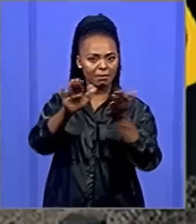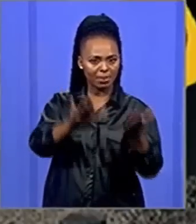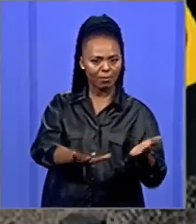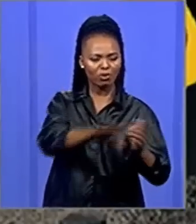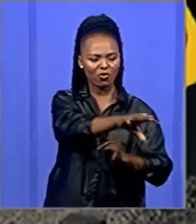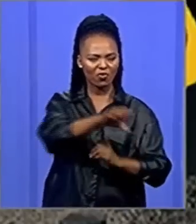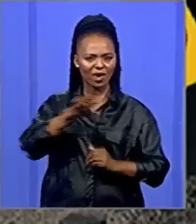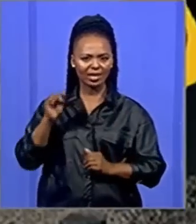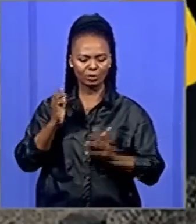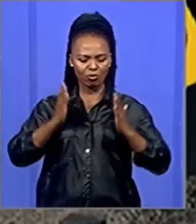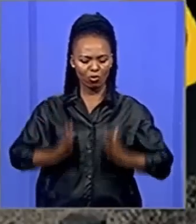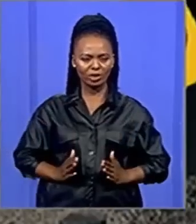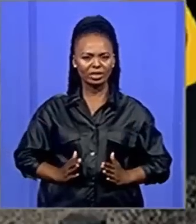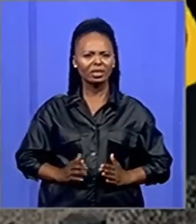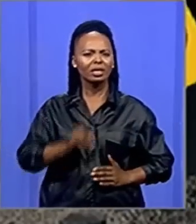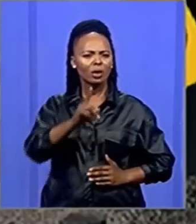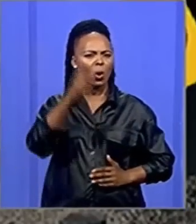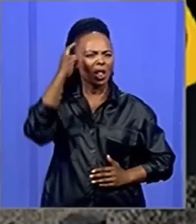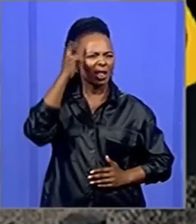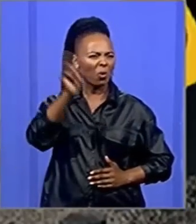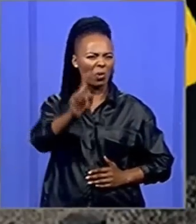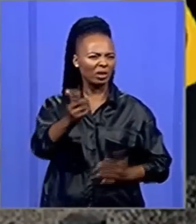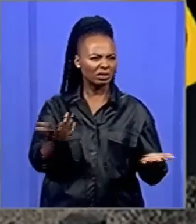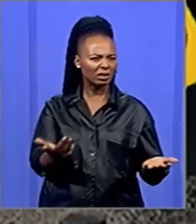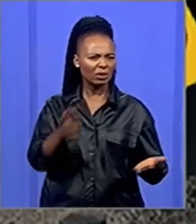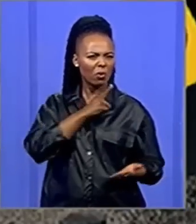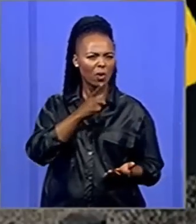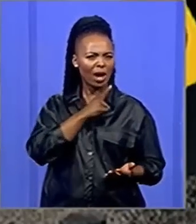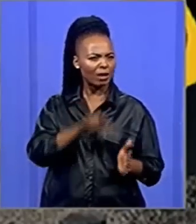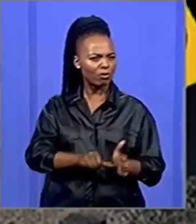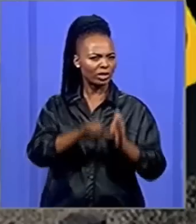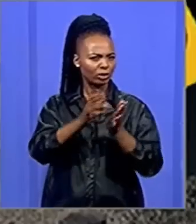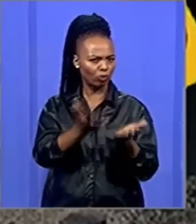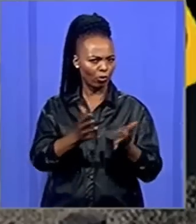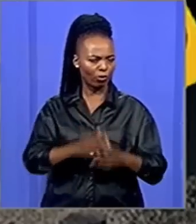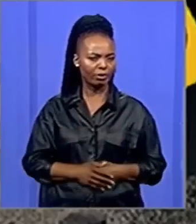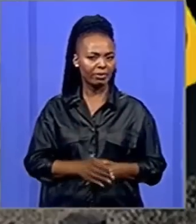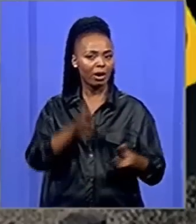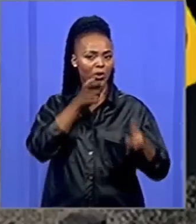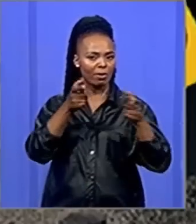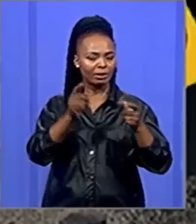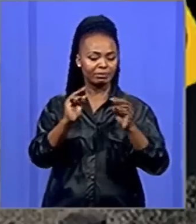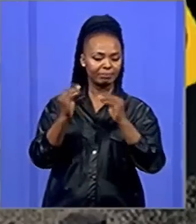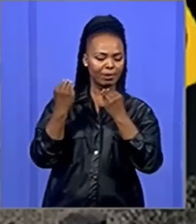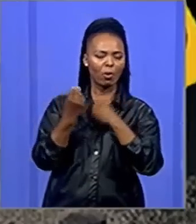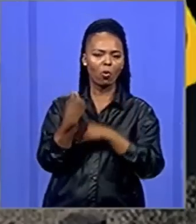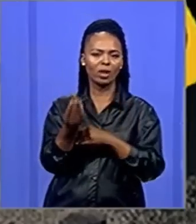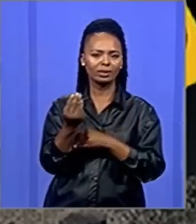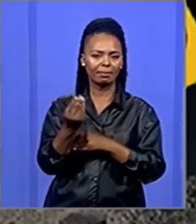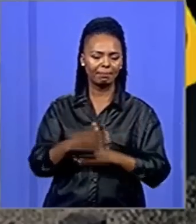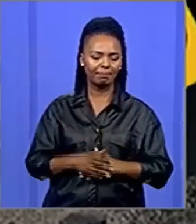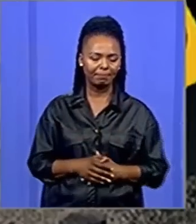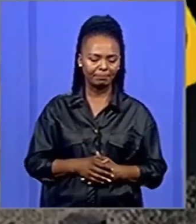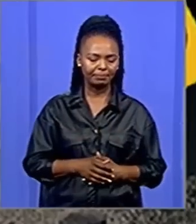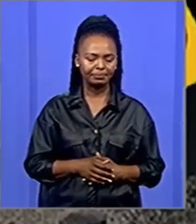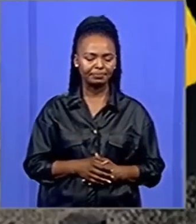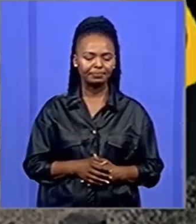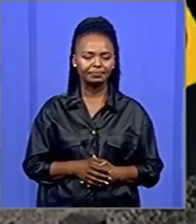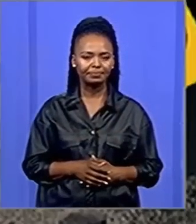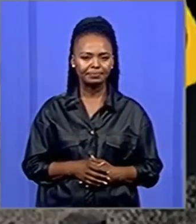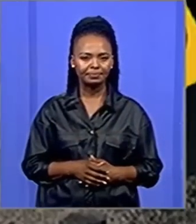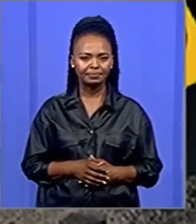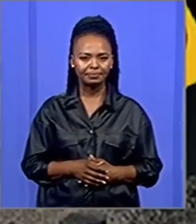latwa. Potso ke hore ebe wena o nana ke o baneng se le bohlokwa. Maikutlo a hao ka khatiso ya video ya WhatsApp ke a latelang.